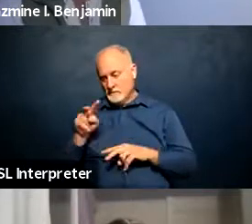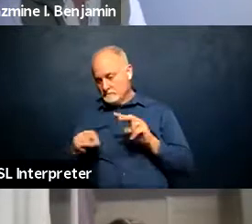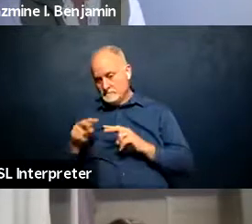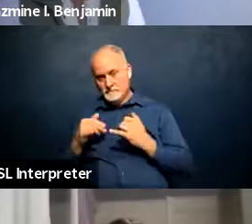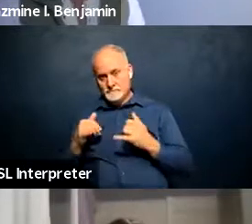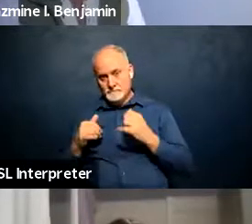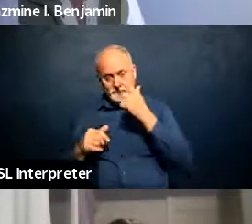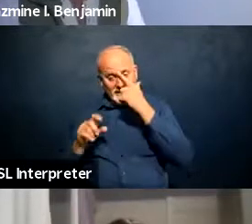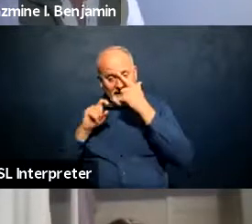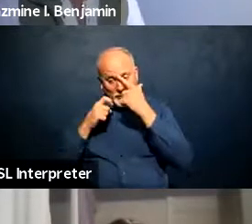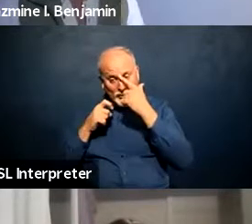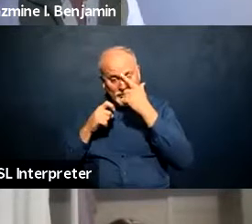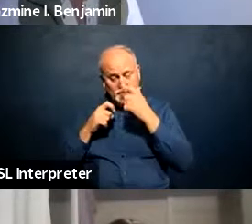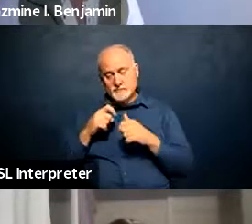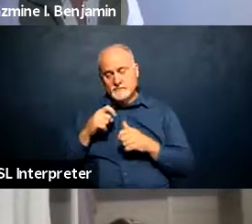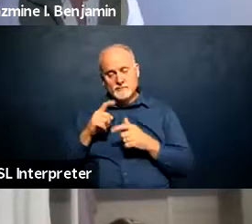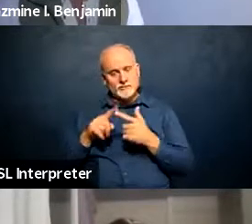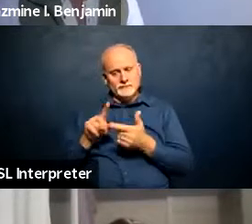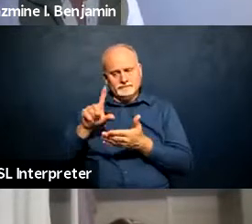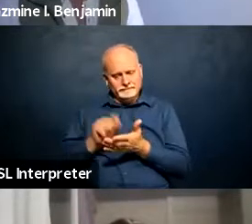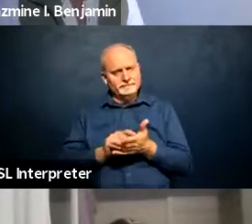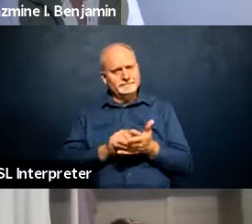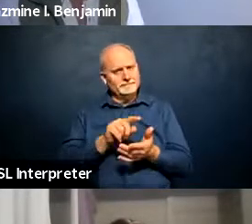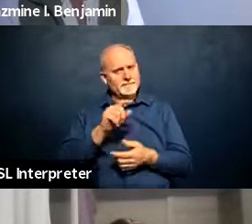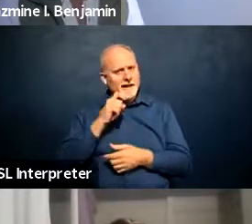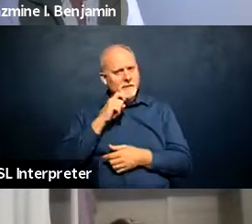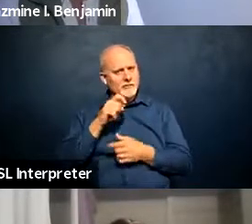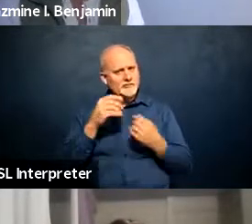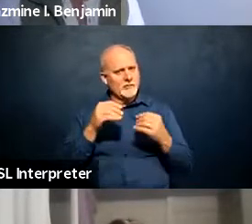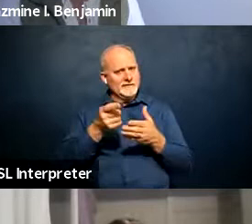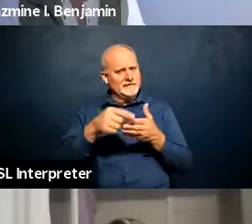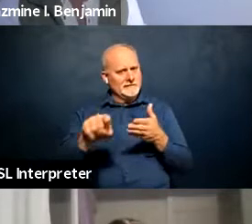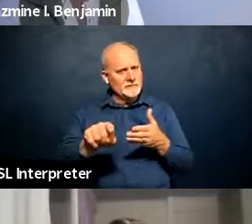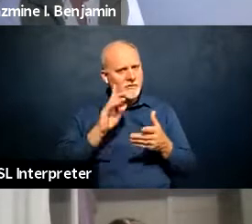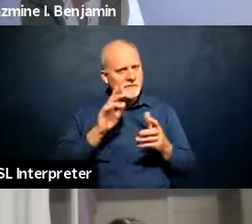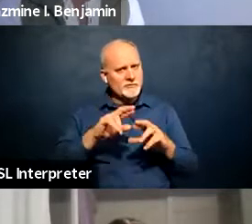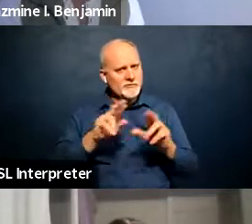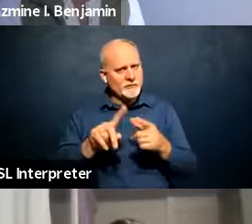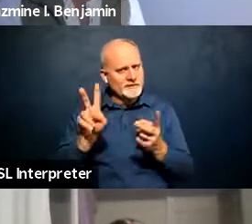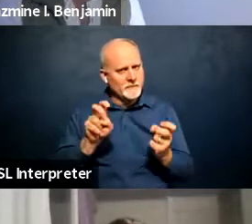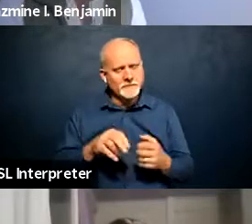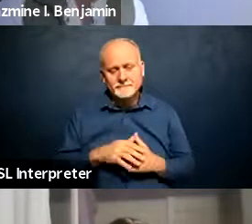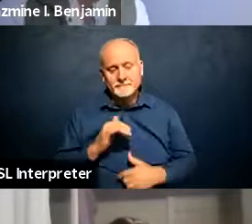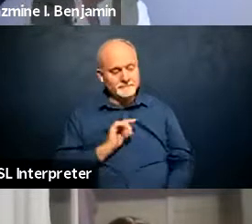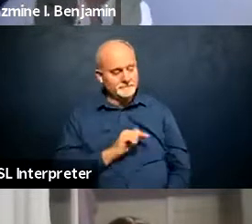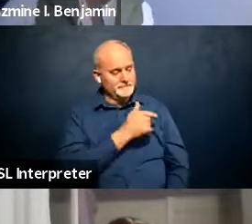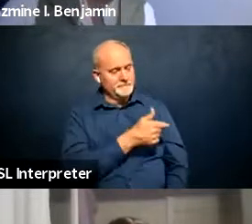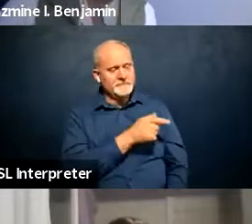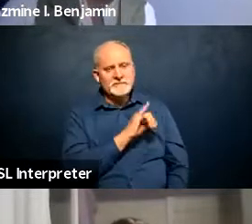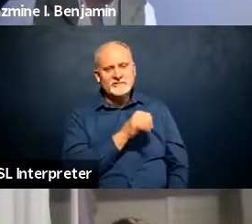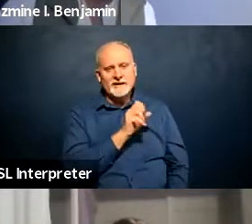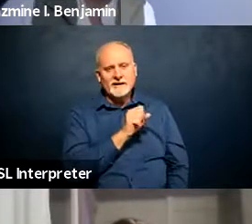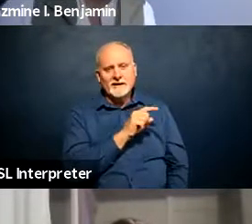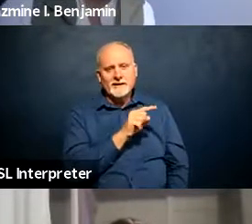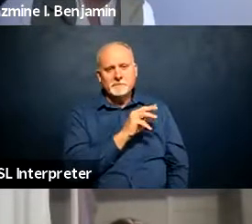with Apple to publish it to the App Store within the next week. And with that, I'll pass it on to Jasmine Benjamin